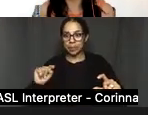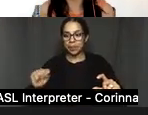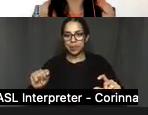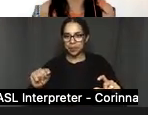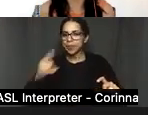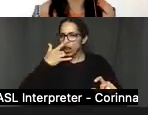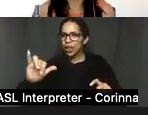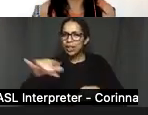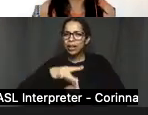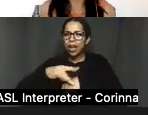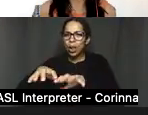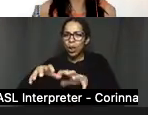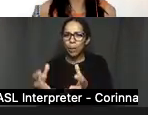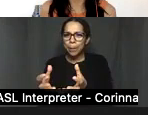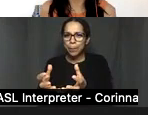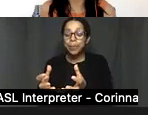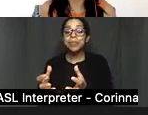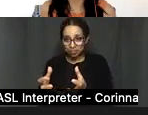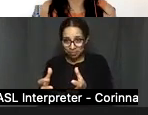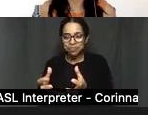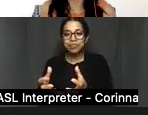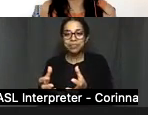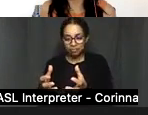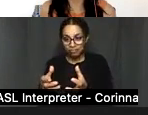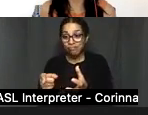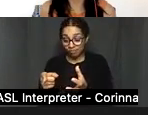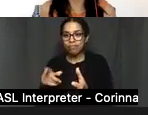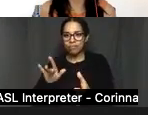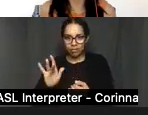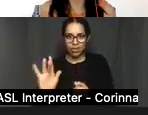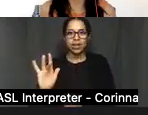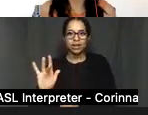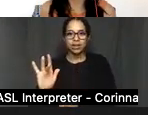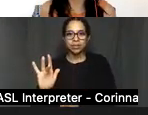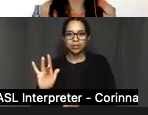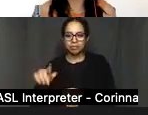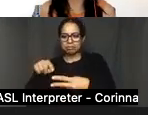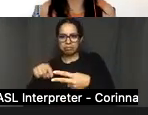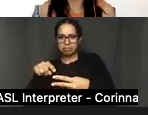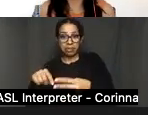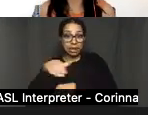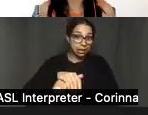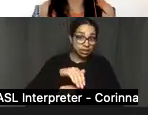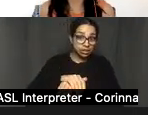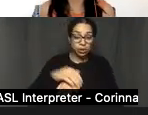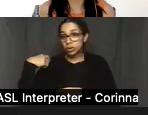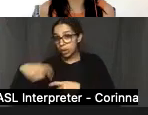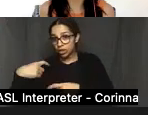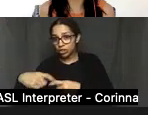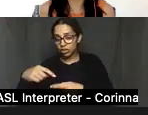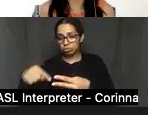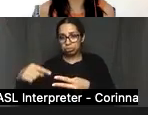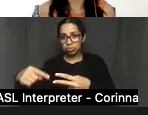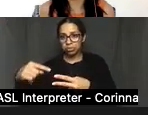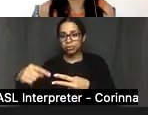screen that looks like a globe. Once you see this new little button come up, go ahead and click on it and select either English or Spanish as both the language that you will